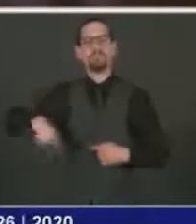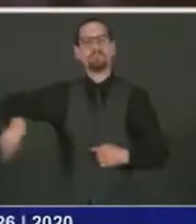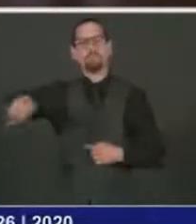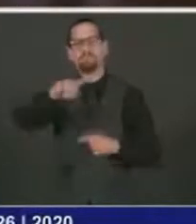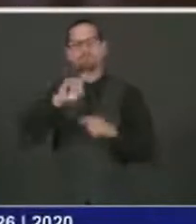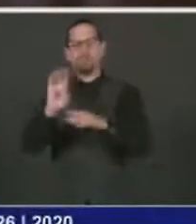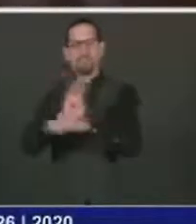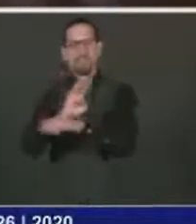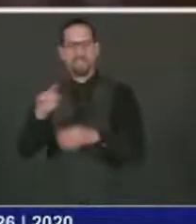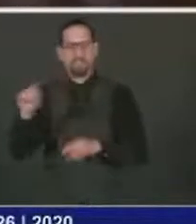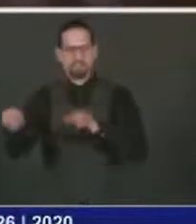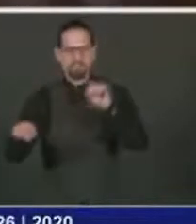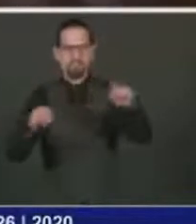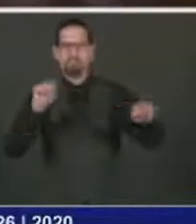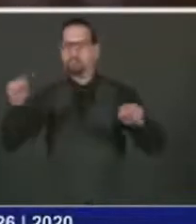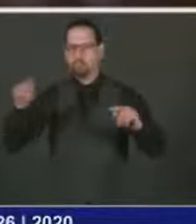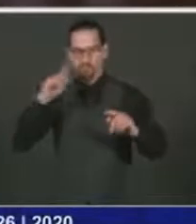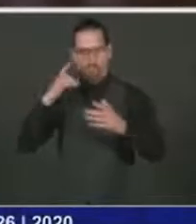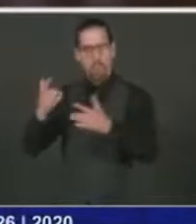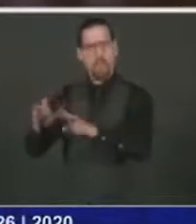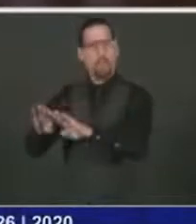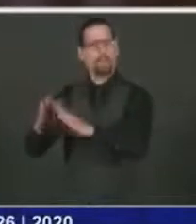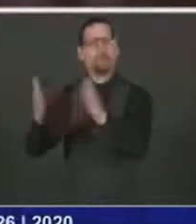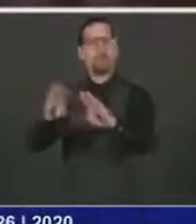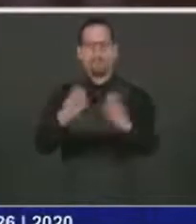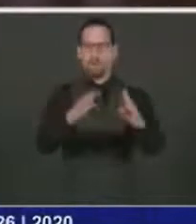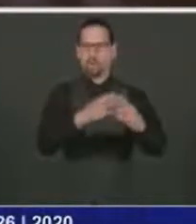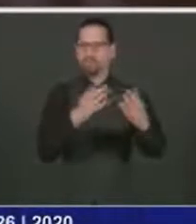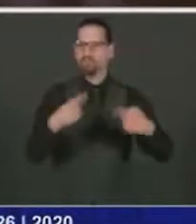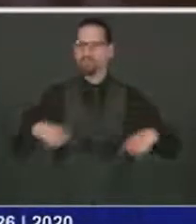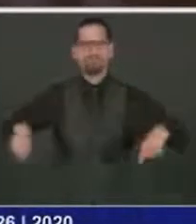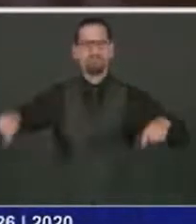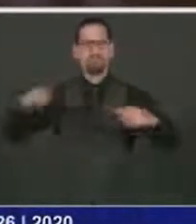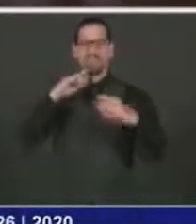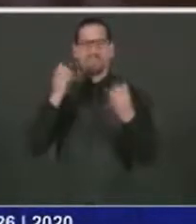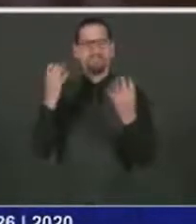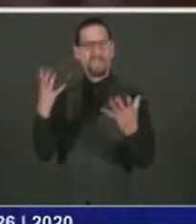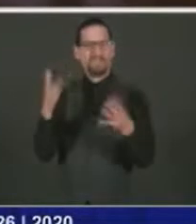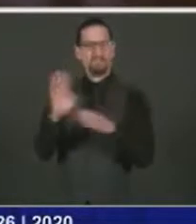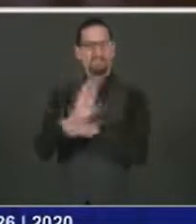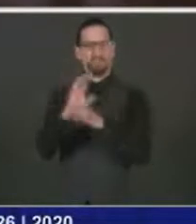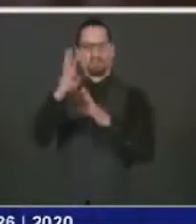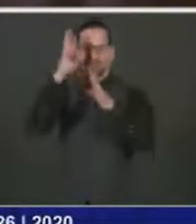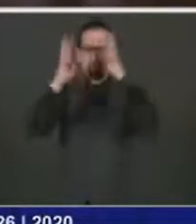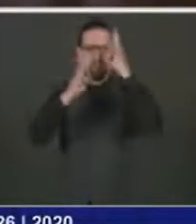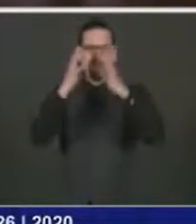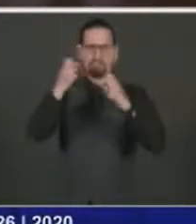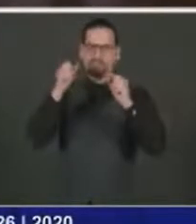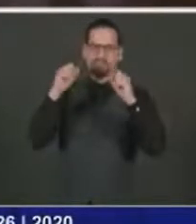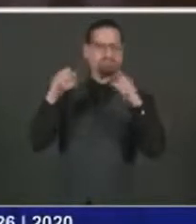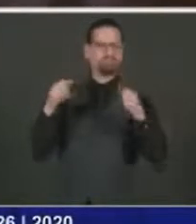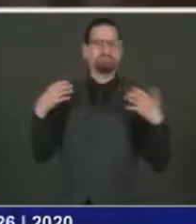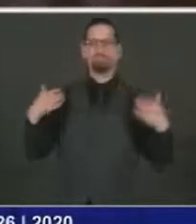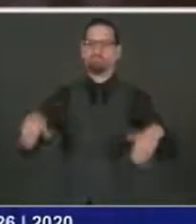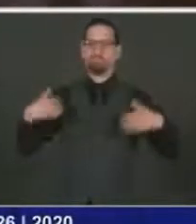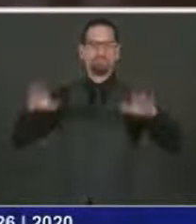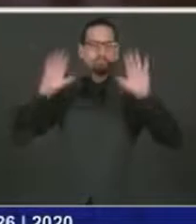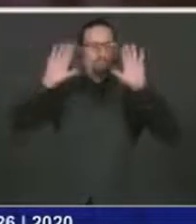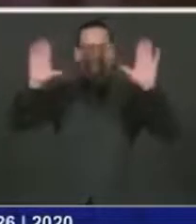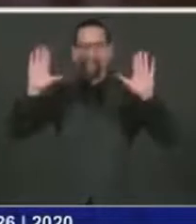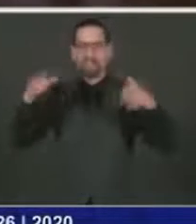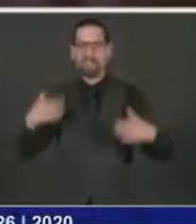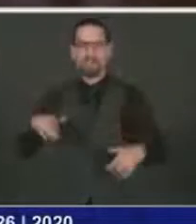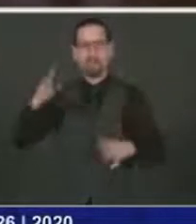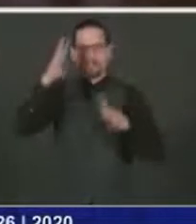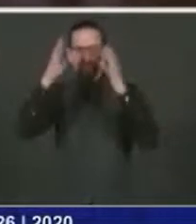because businesses are doing pretty remarkable things out there every day, being flexible, innovative,